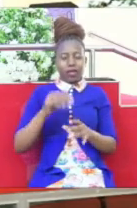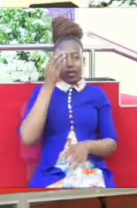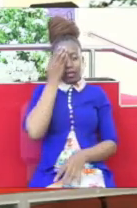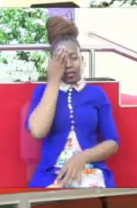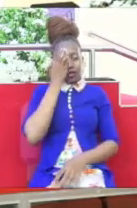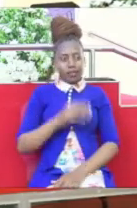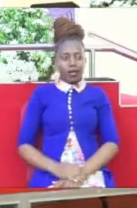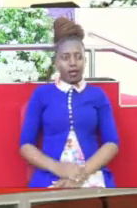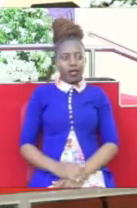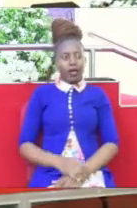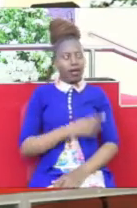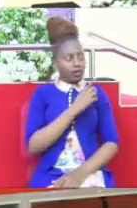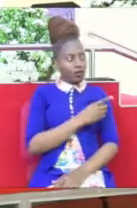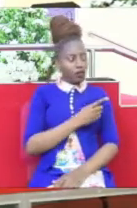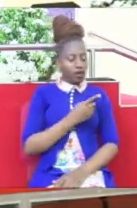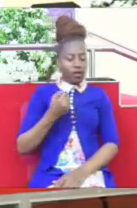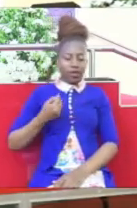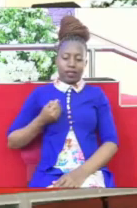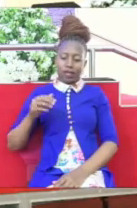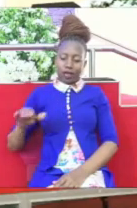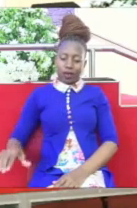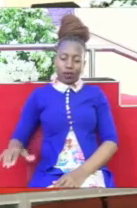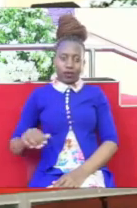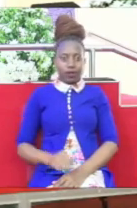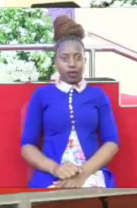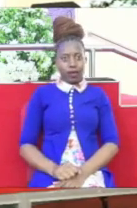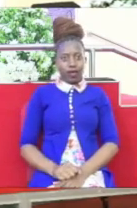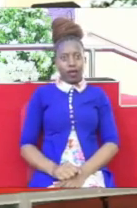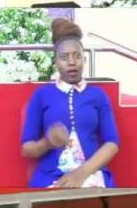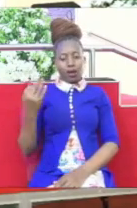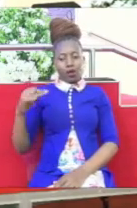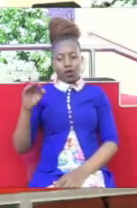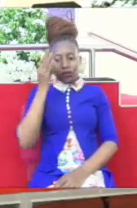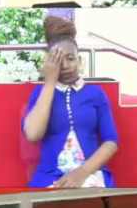ni binti. Or a princess. Ama yeye ni malkia wa Israeli.